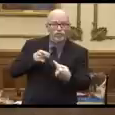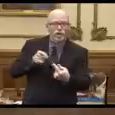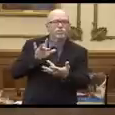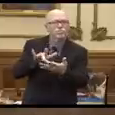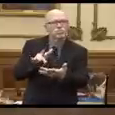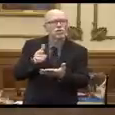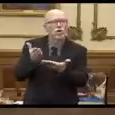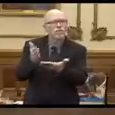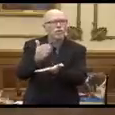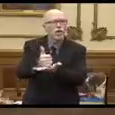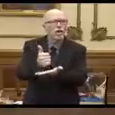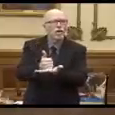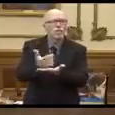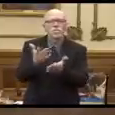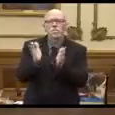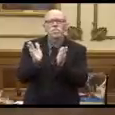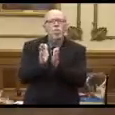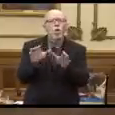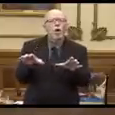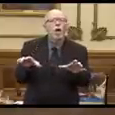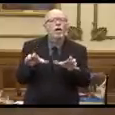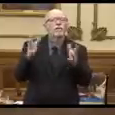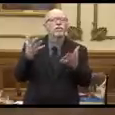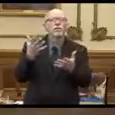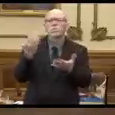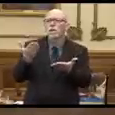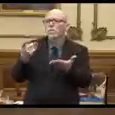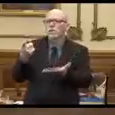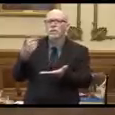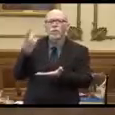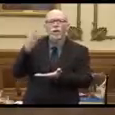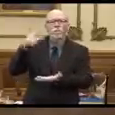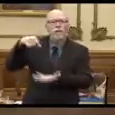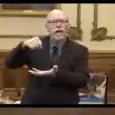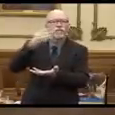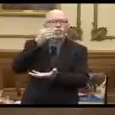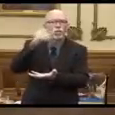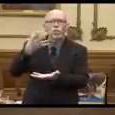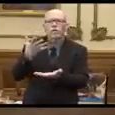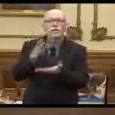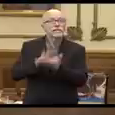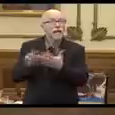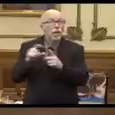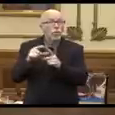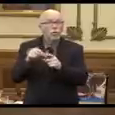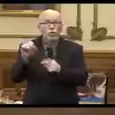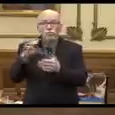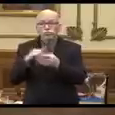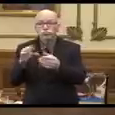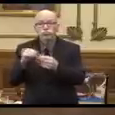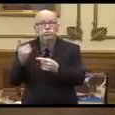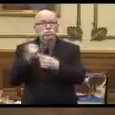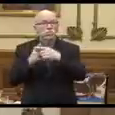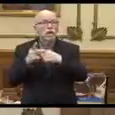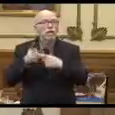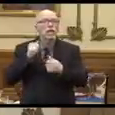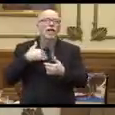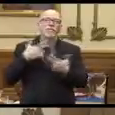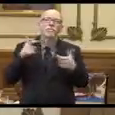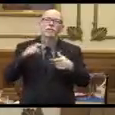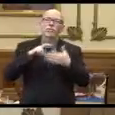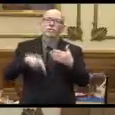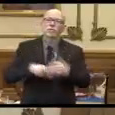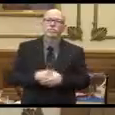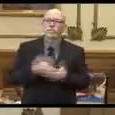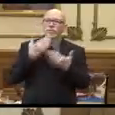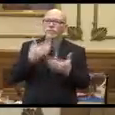help. Small efforts, a bag of groceries, a kind word, can have big results. Thank you. Thank you,